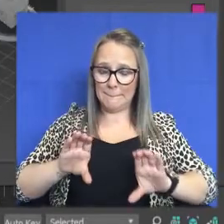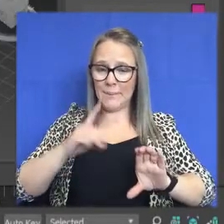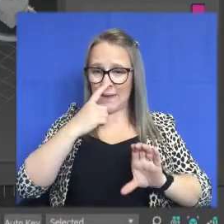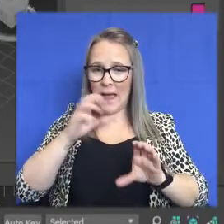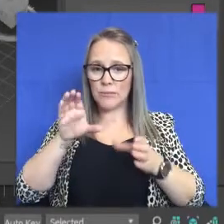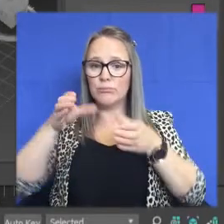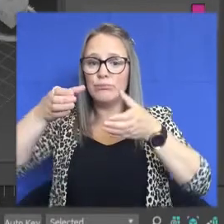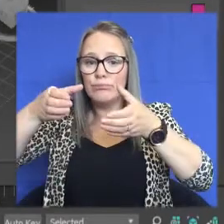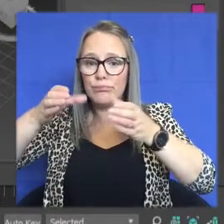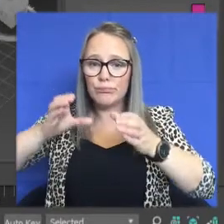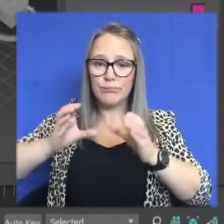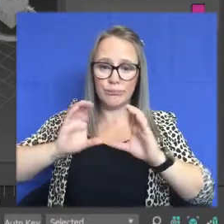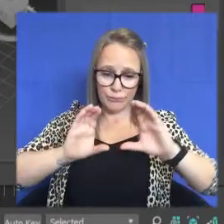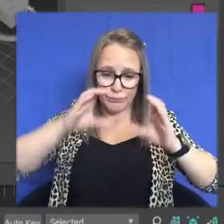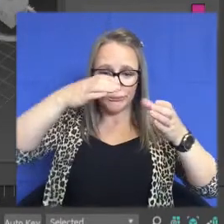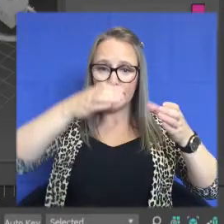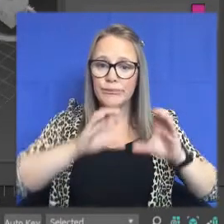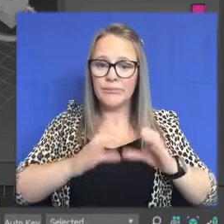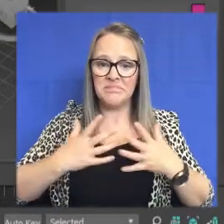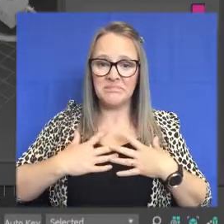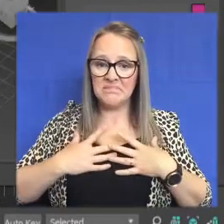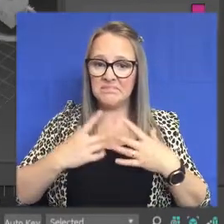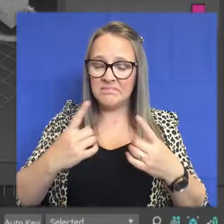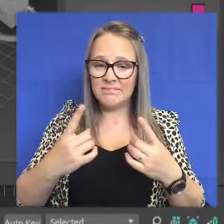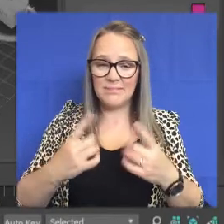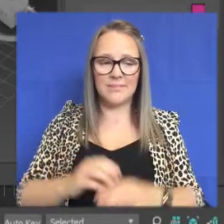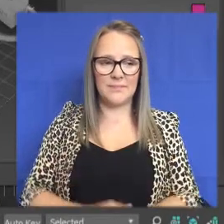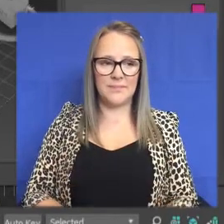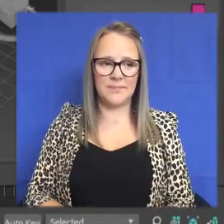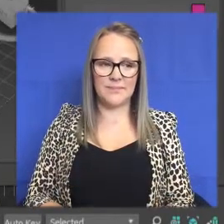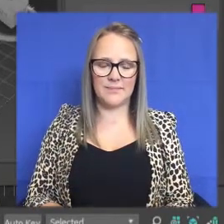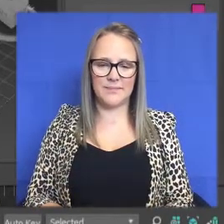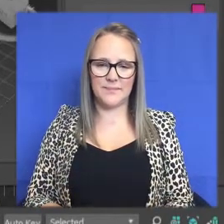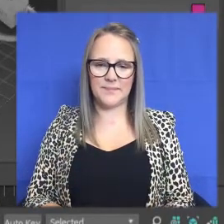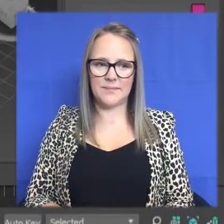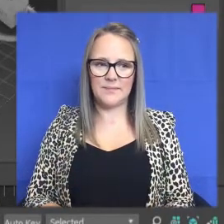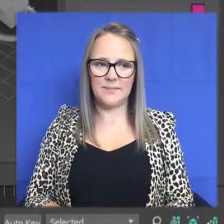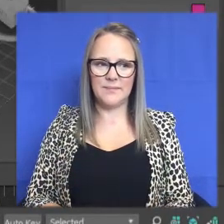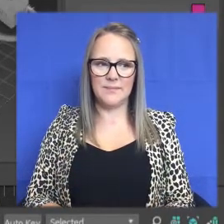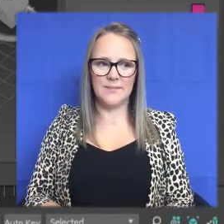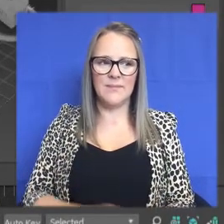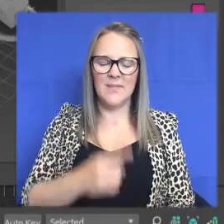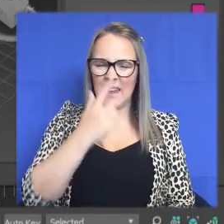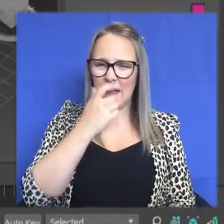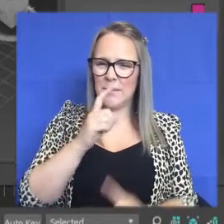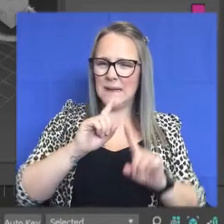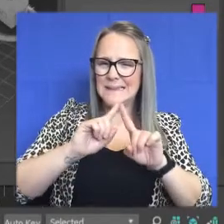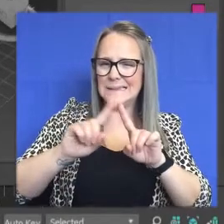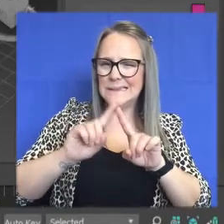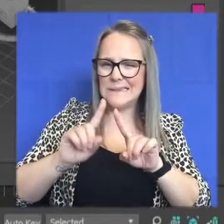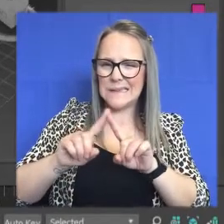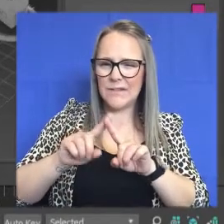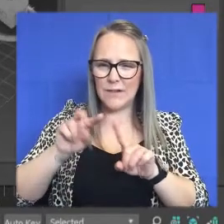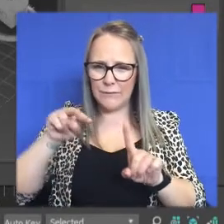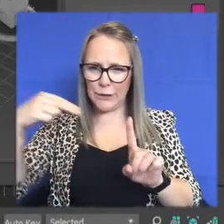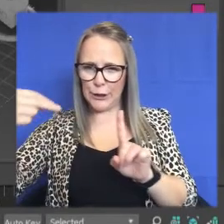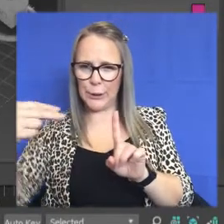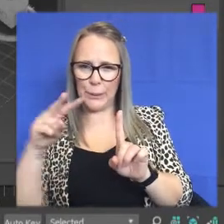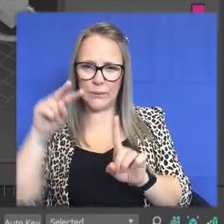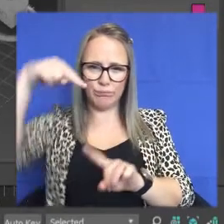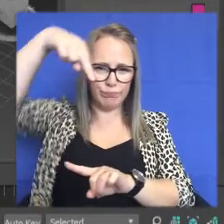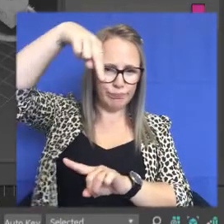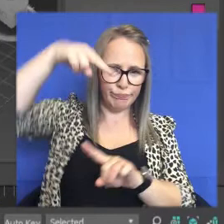wish. You can change and edit them back and forth to change them from orthographic to perspective or whatever you wish